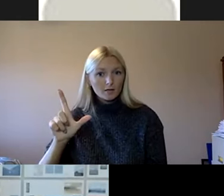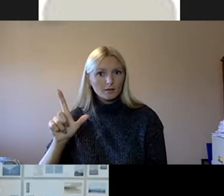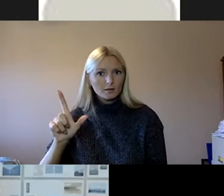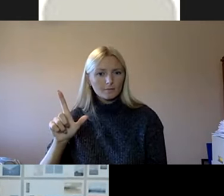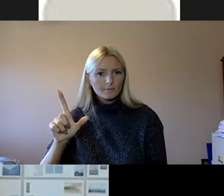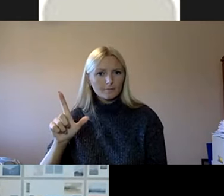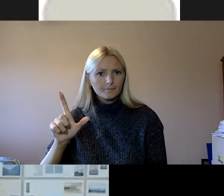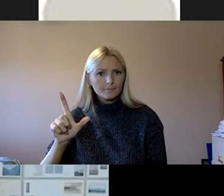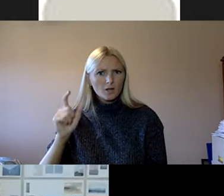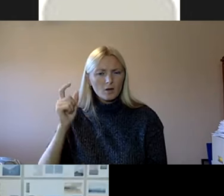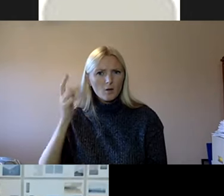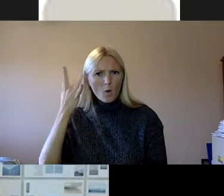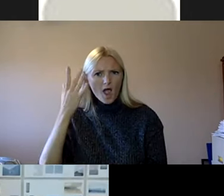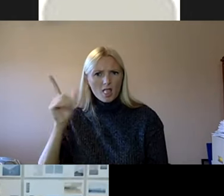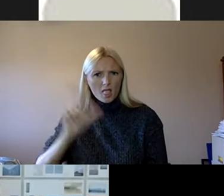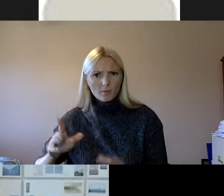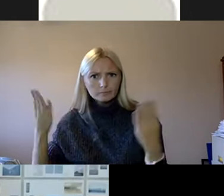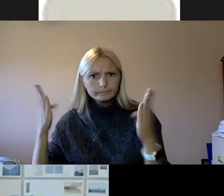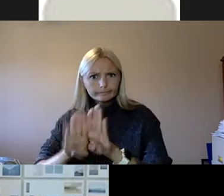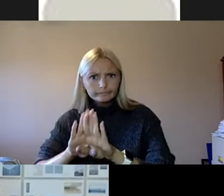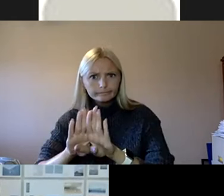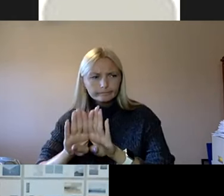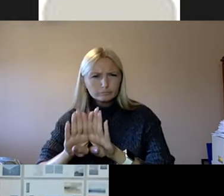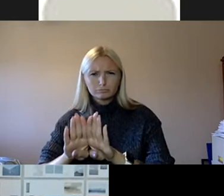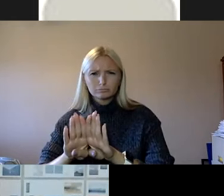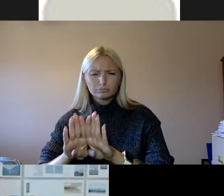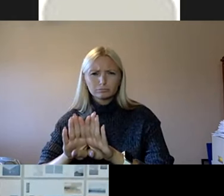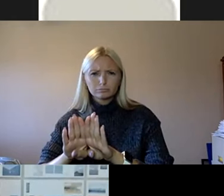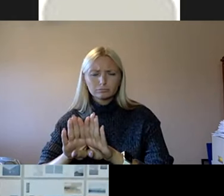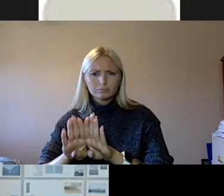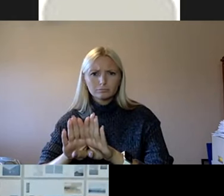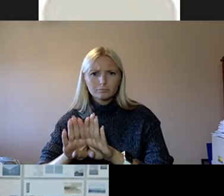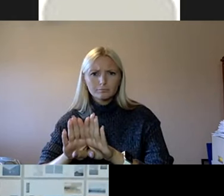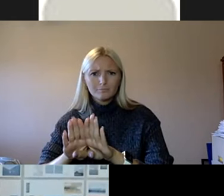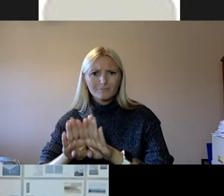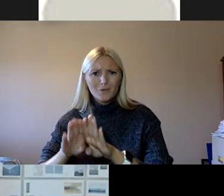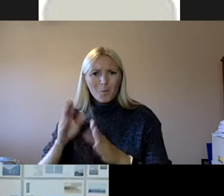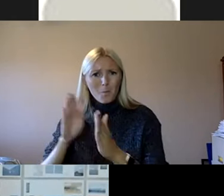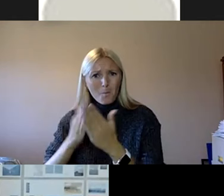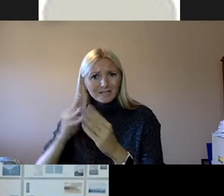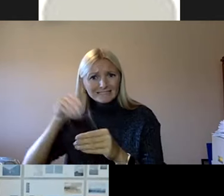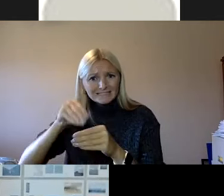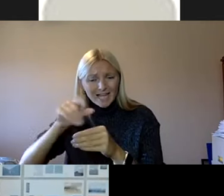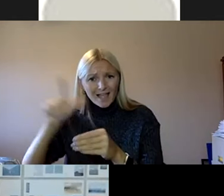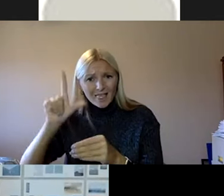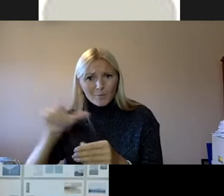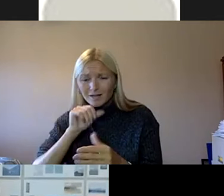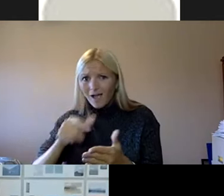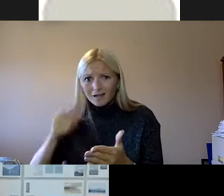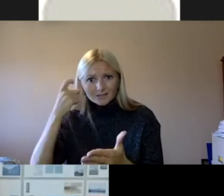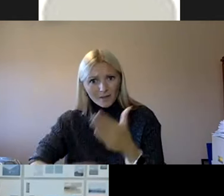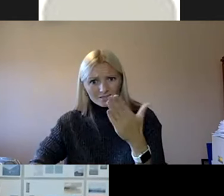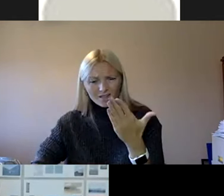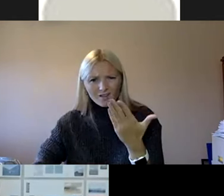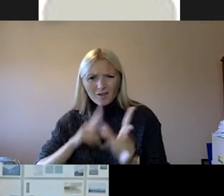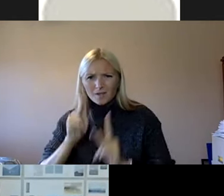in the library? Often the books in the library don't cost very much. So the problem of theft is not